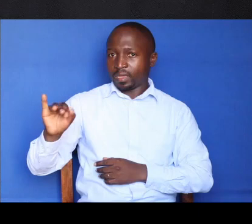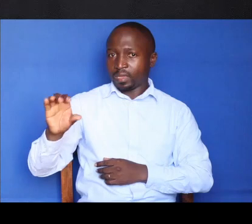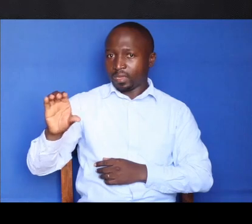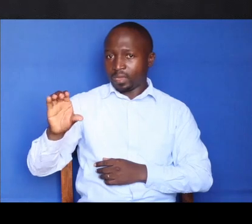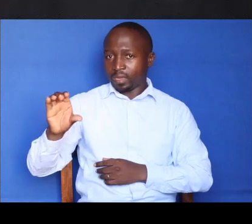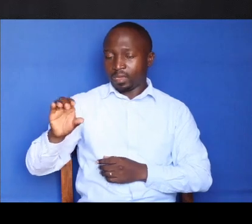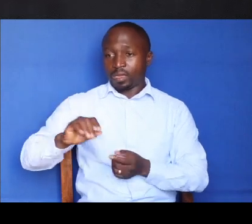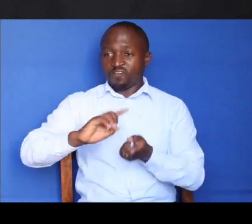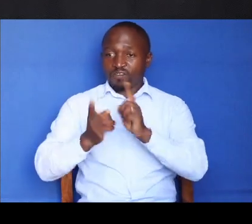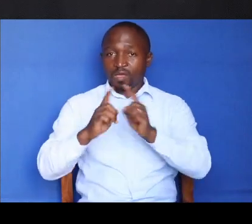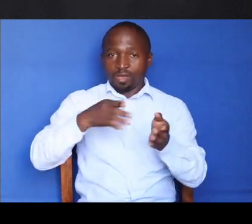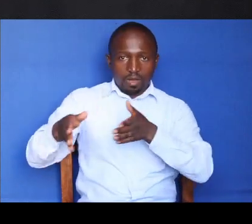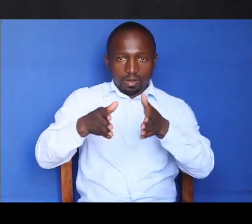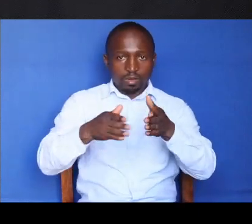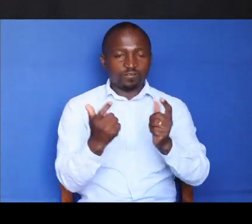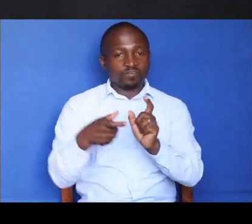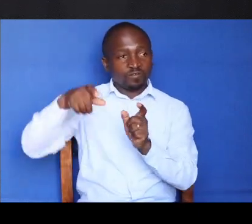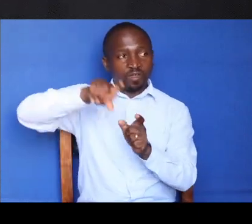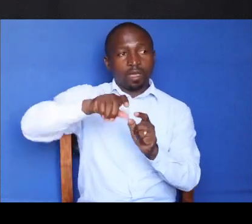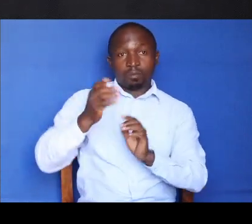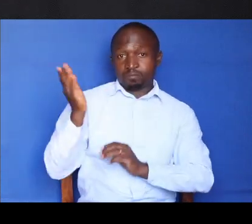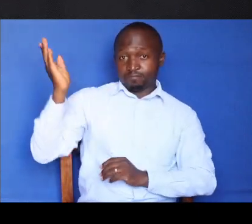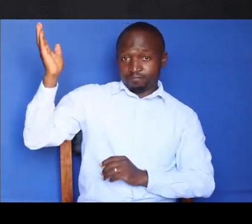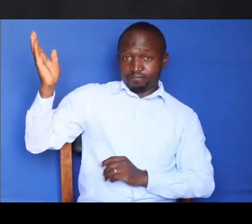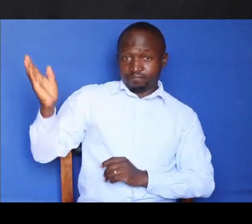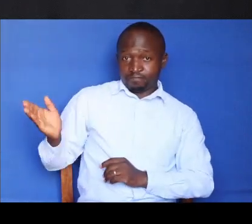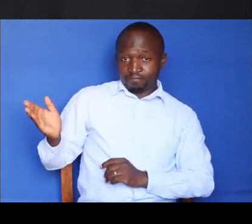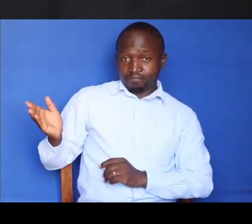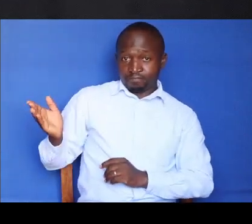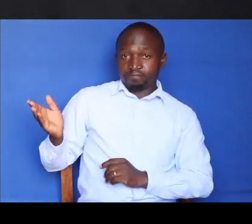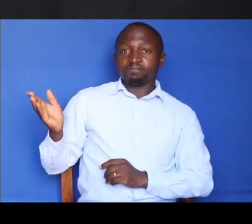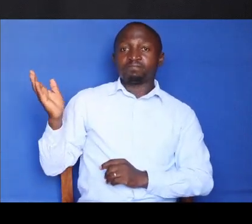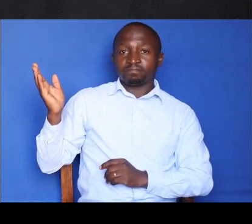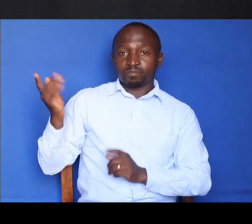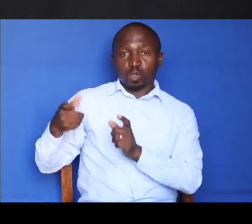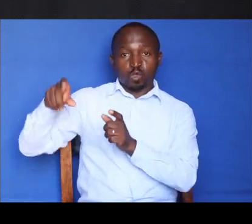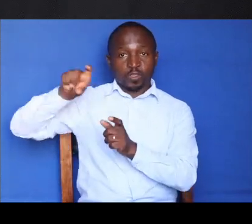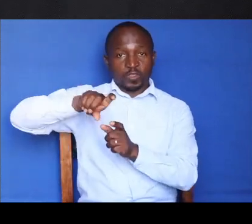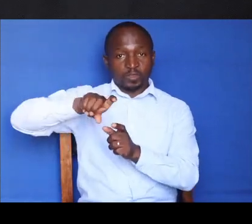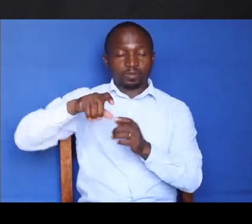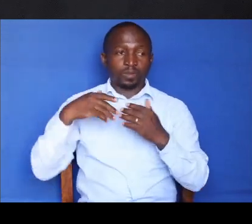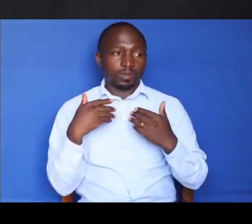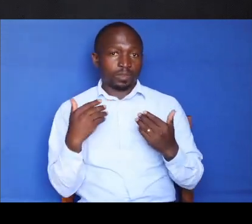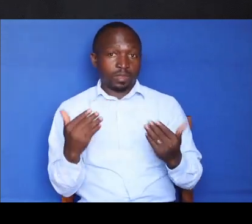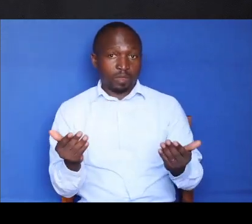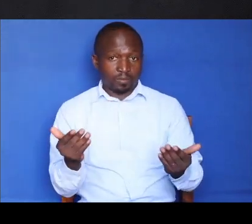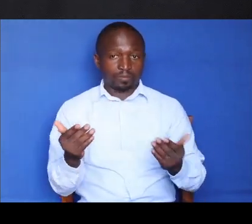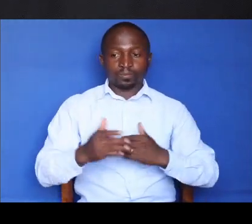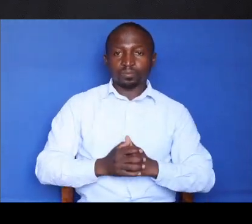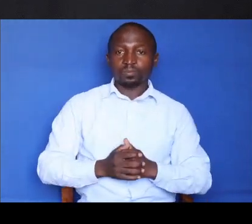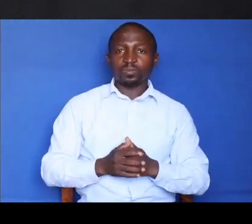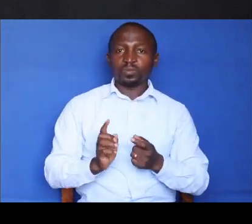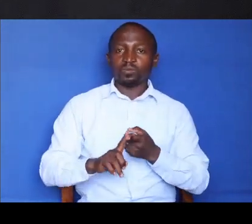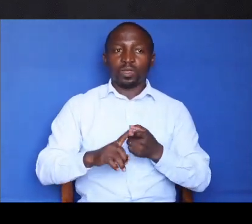static river rejuvenation. And they are definitely these tectonic activities, and the others have been given here.